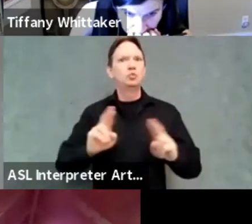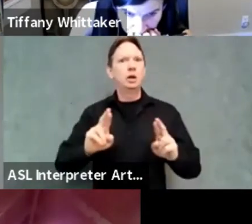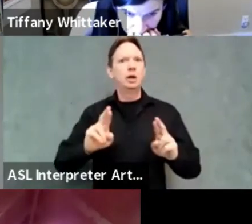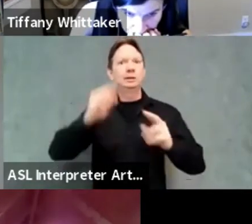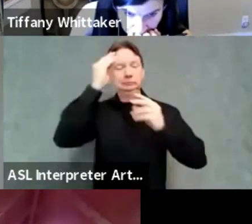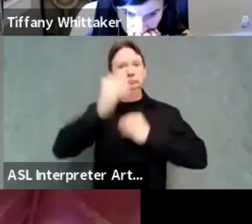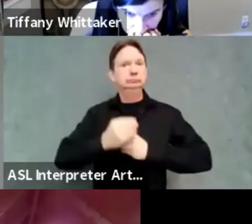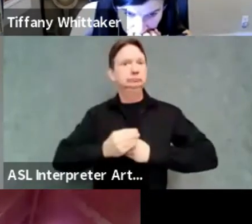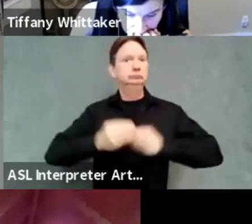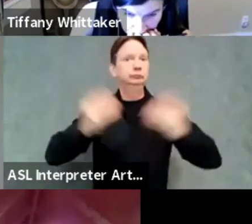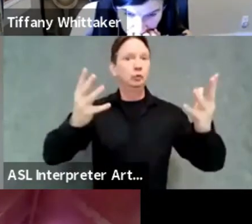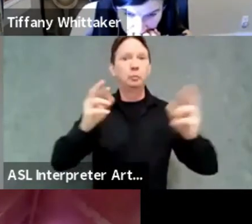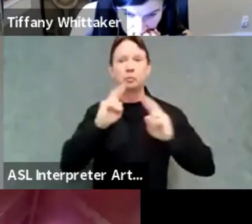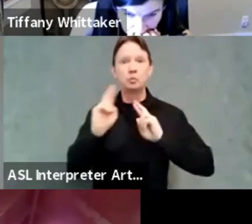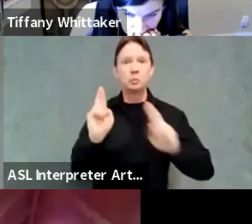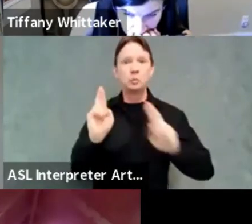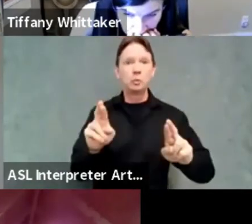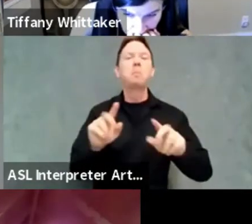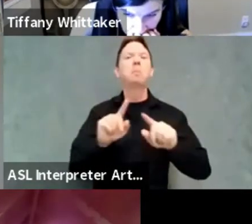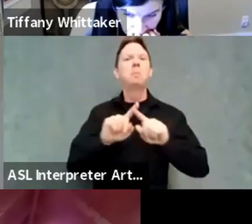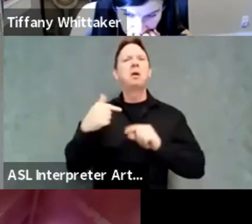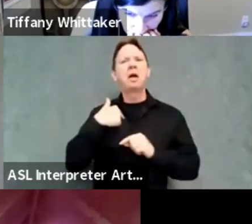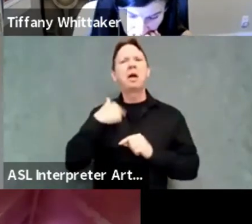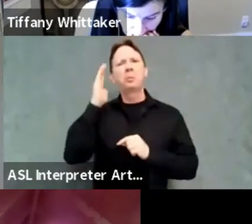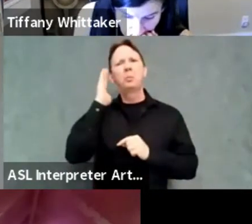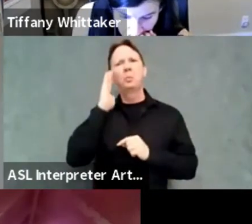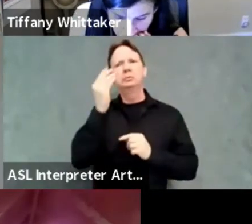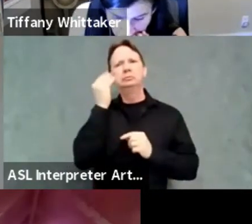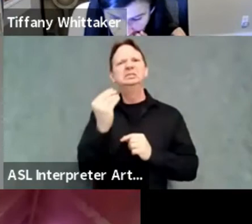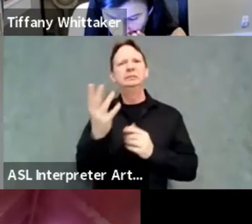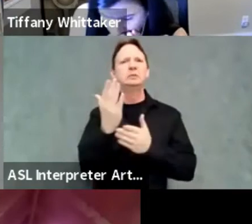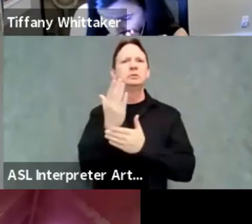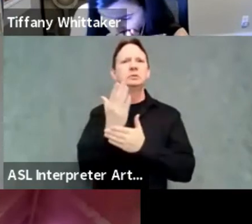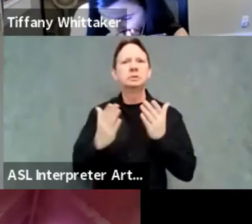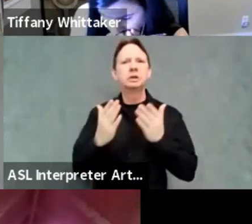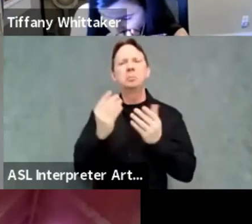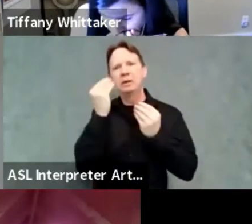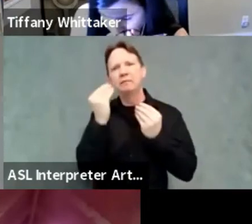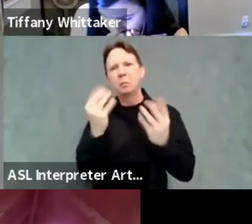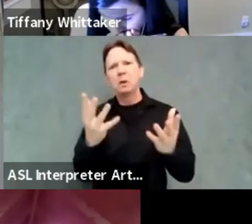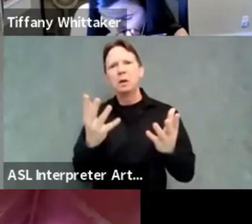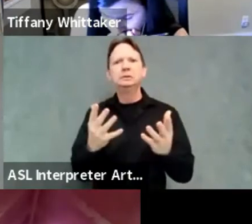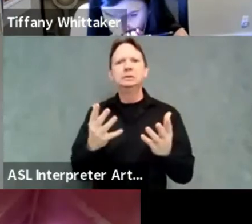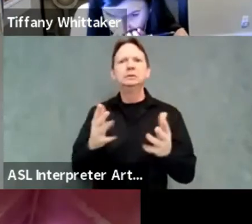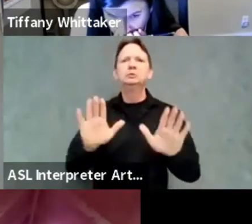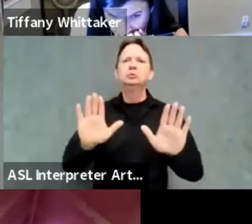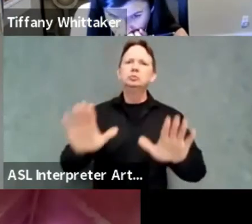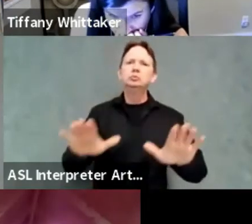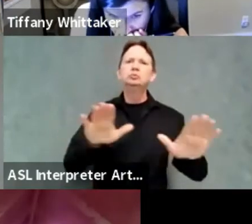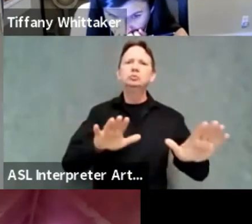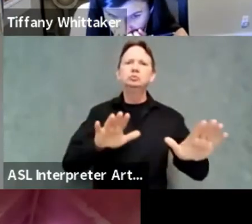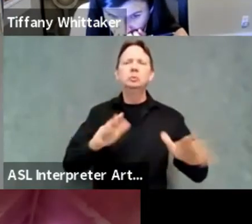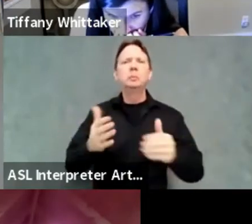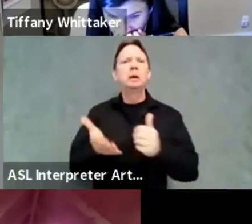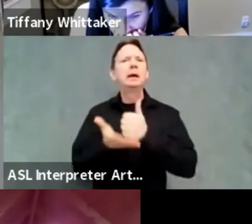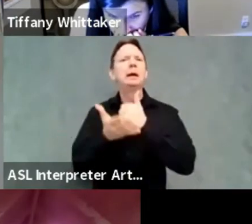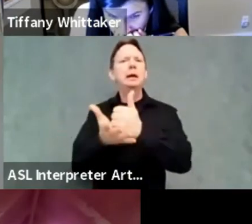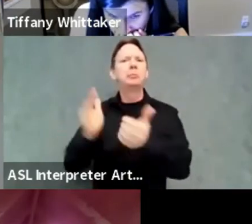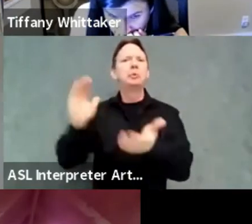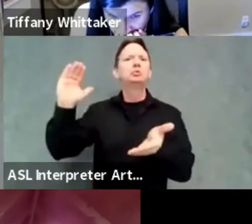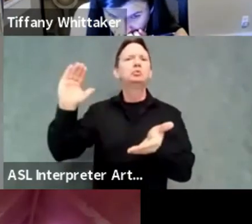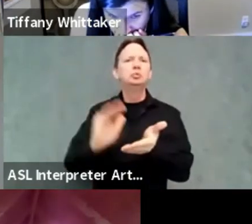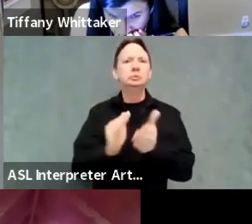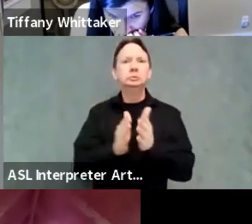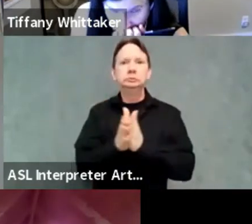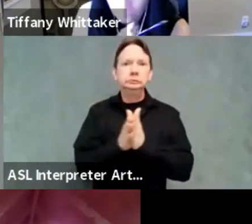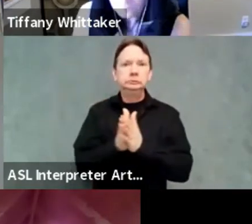that will be. It'll take away some of the anxiety of what do I have to have ready and when's it due. So I'll try to do that this week. And Nathan,